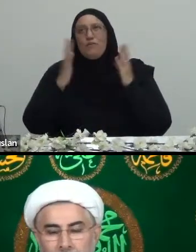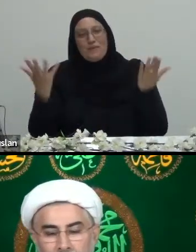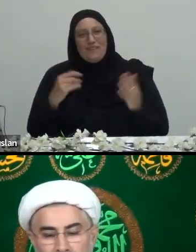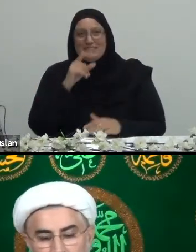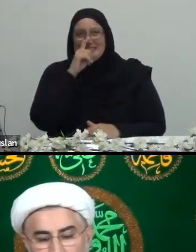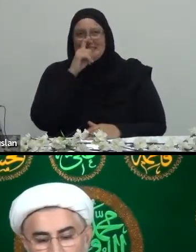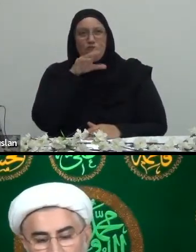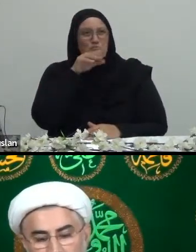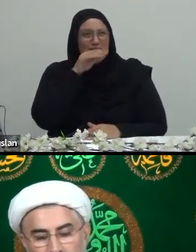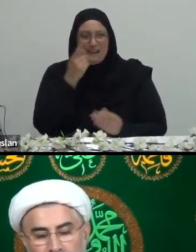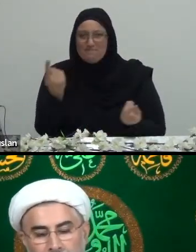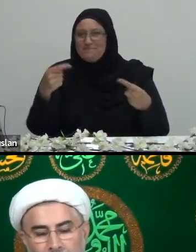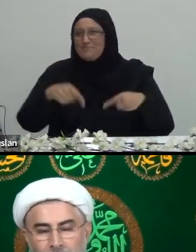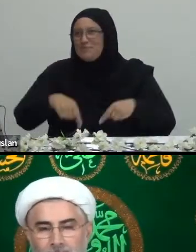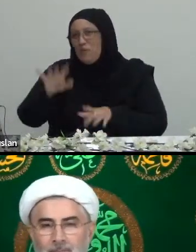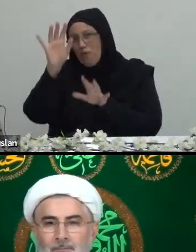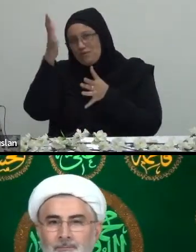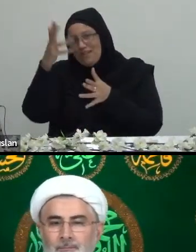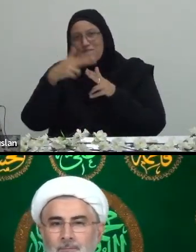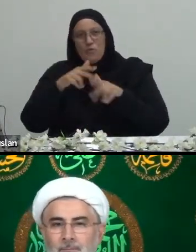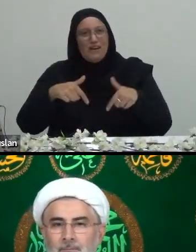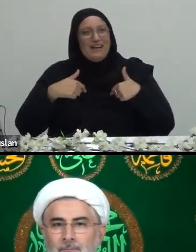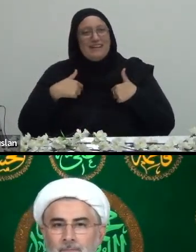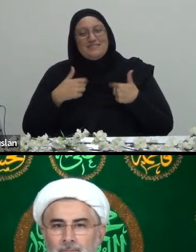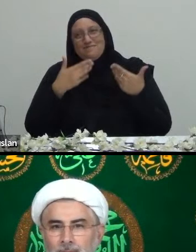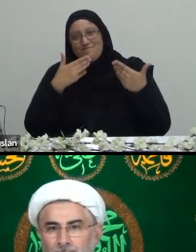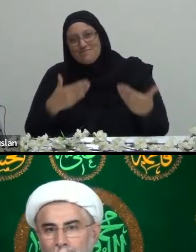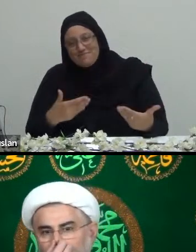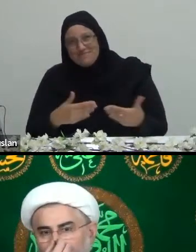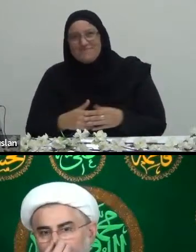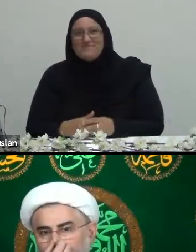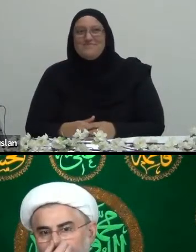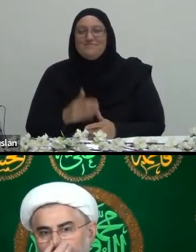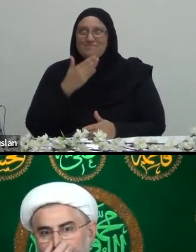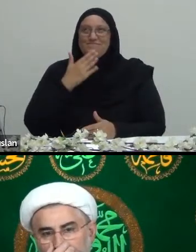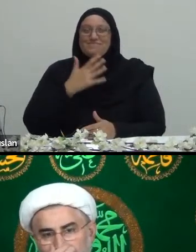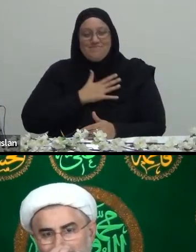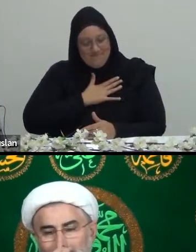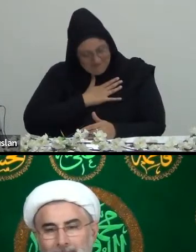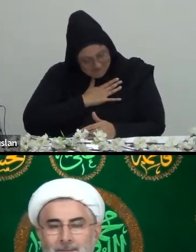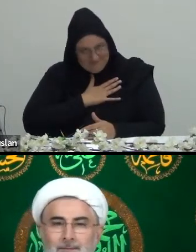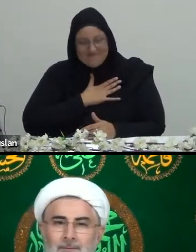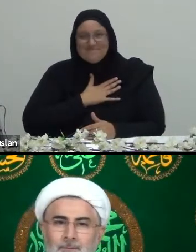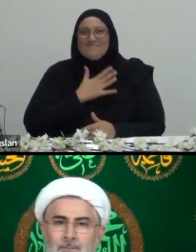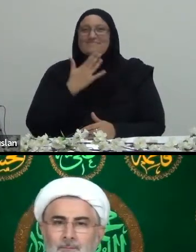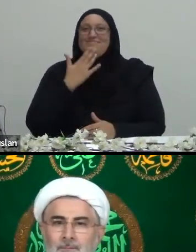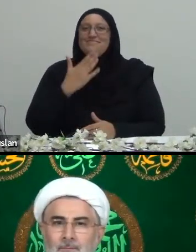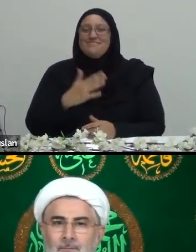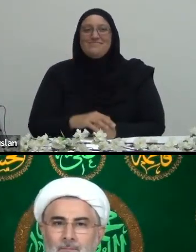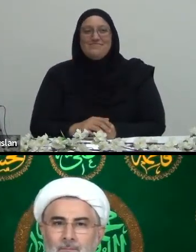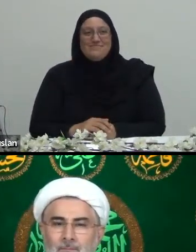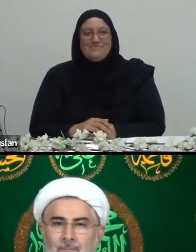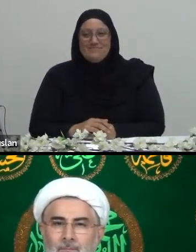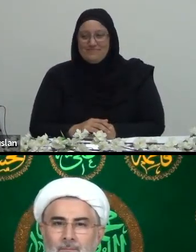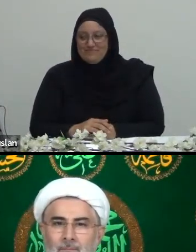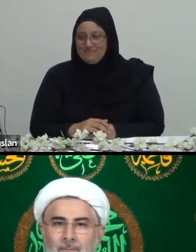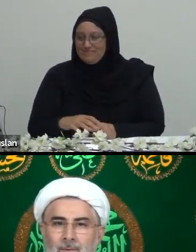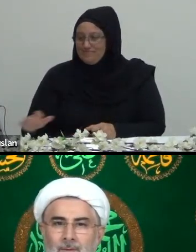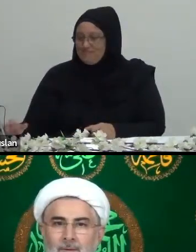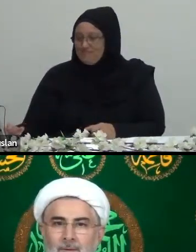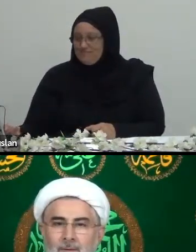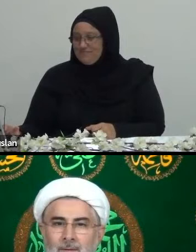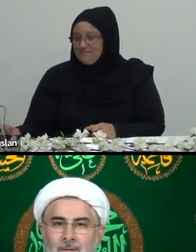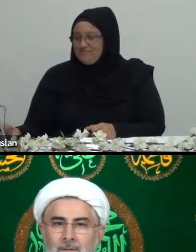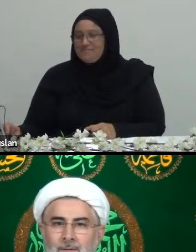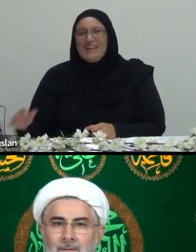Rebecca Cramp, who's providing the Auslan interpretation for us. So thank you very much for joining us, Sister Rebecca. As a brief little